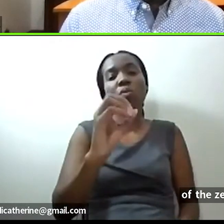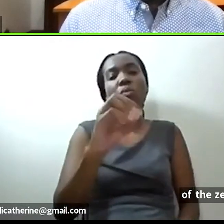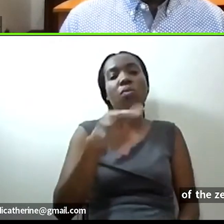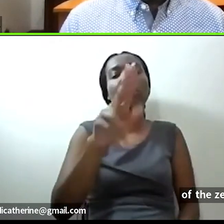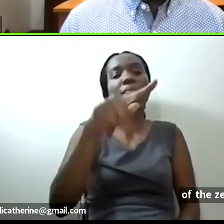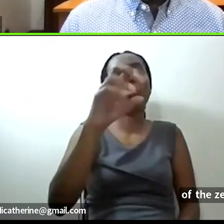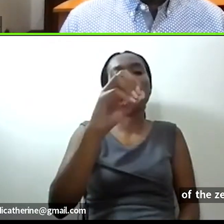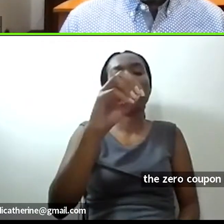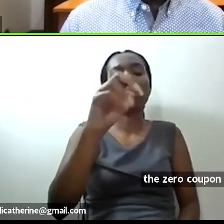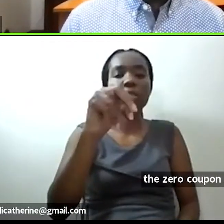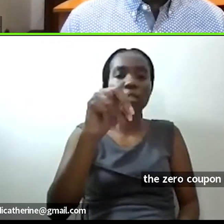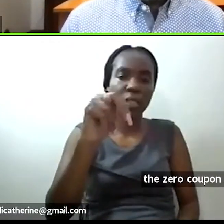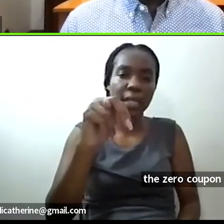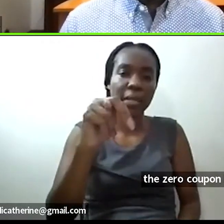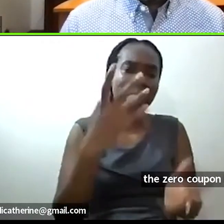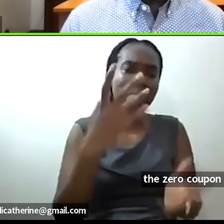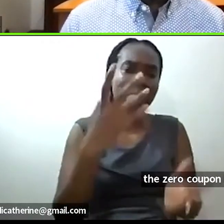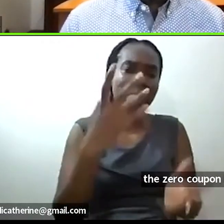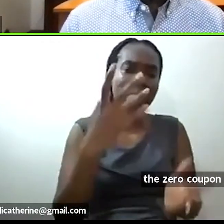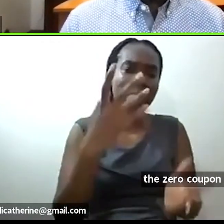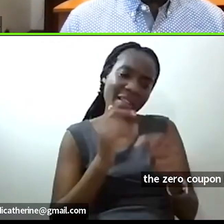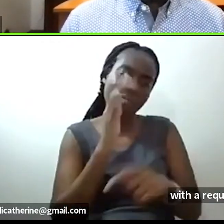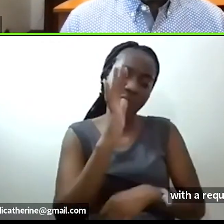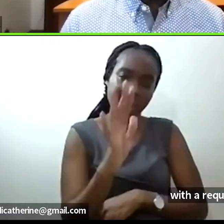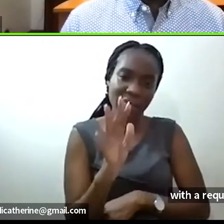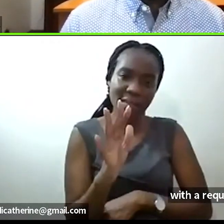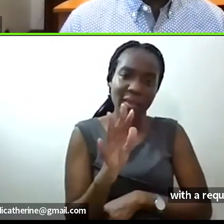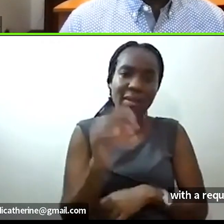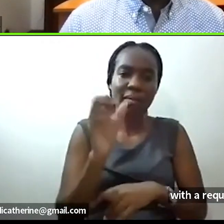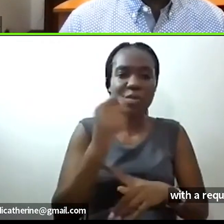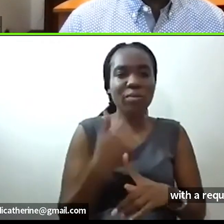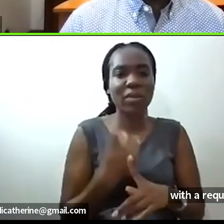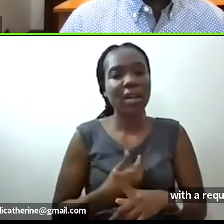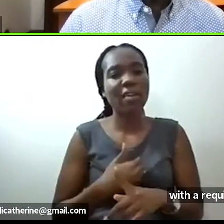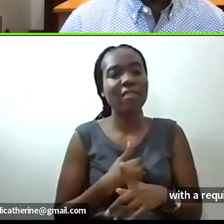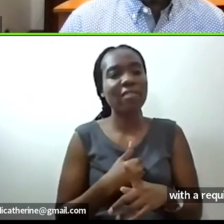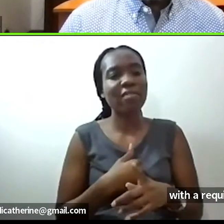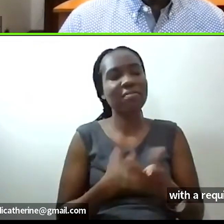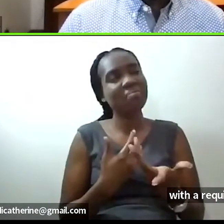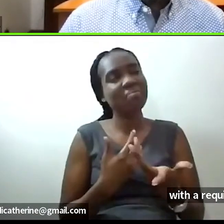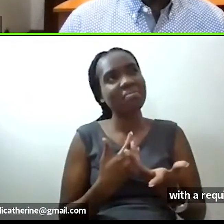a required rate of return of about, let's say, 8%, it would be sold for